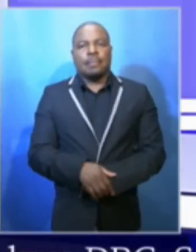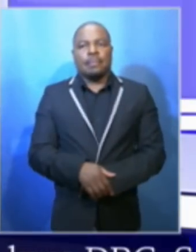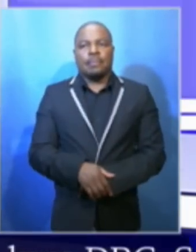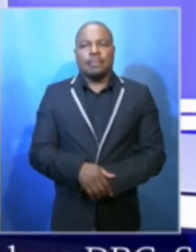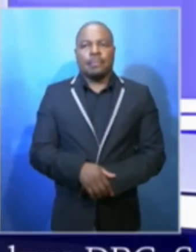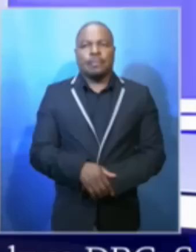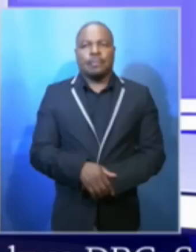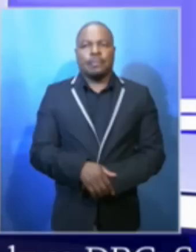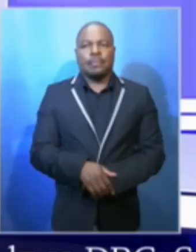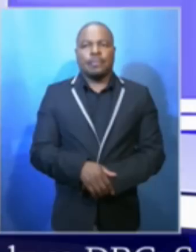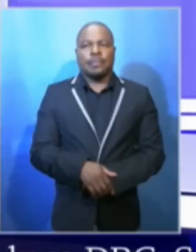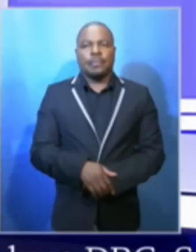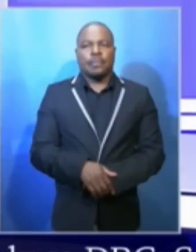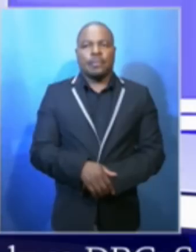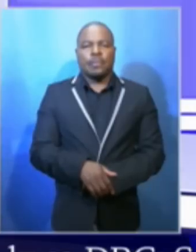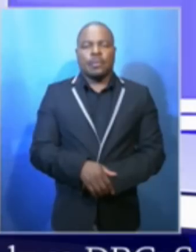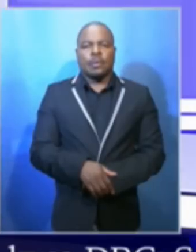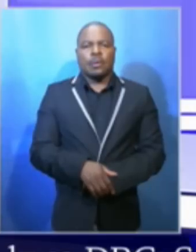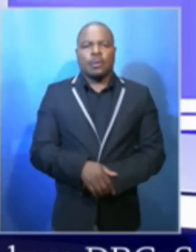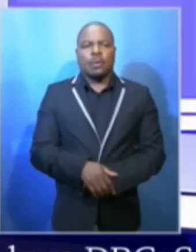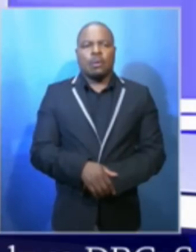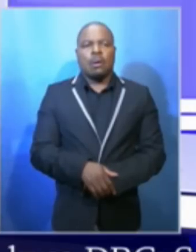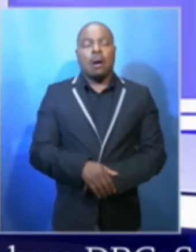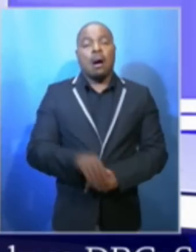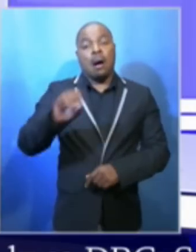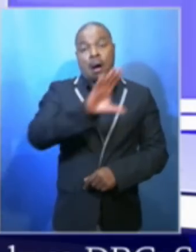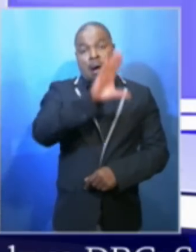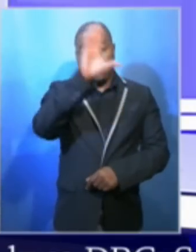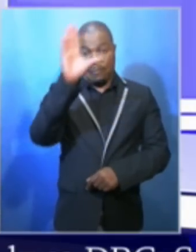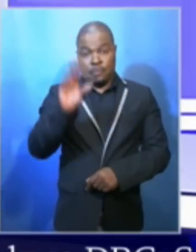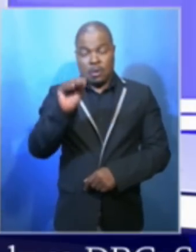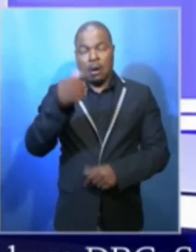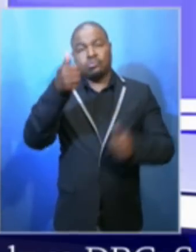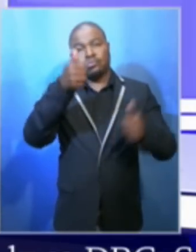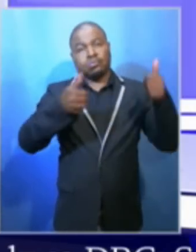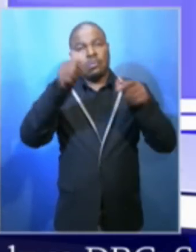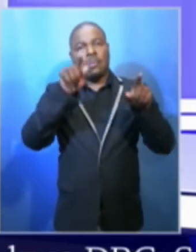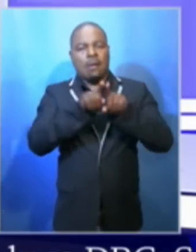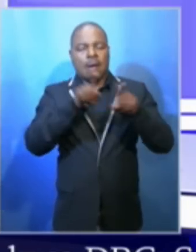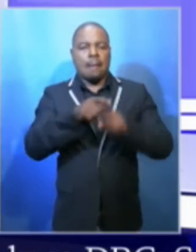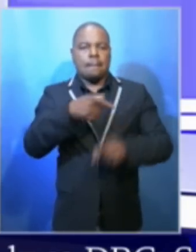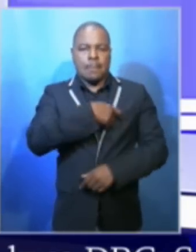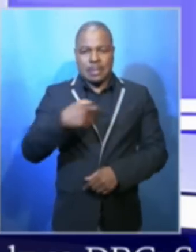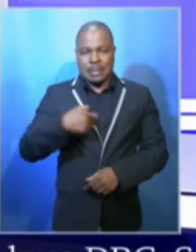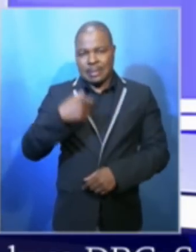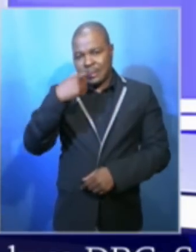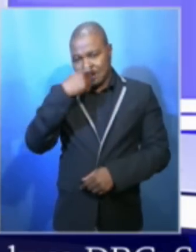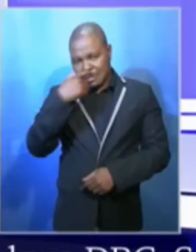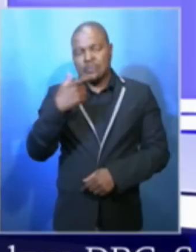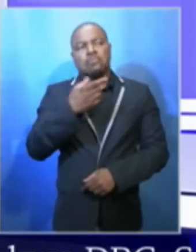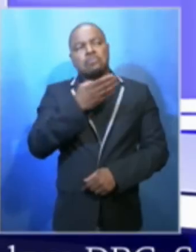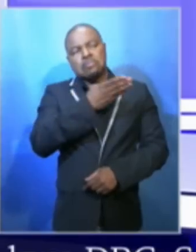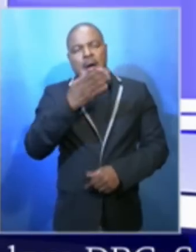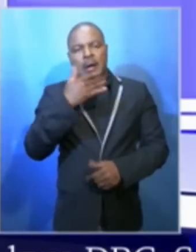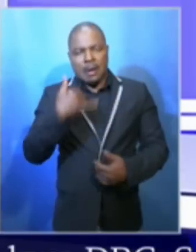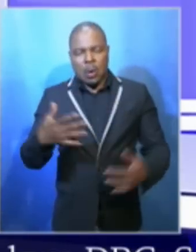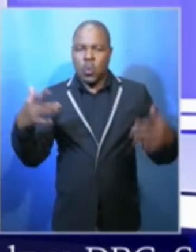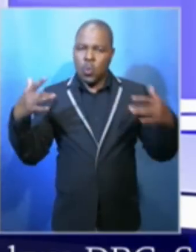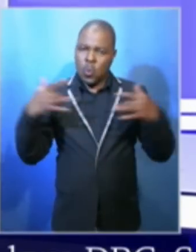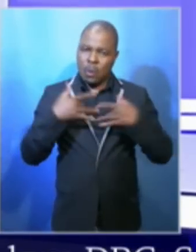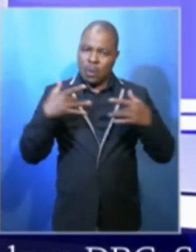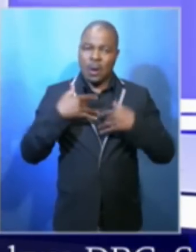Re bone baeteledipele ba kontinente ya Afrika ba ba karetsang le mopresidente Cyril Ramaphosa ba simolola go tshwenyegela maemo a